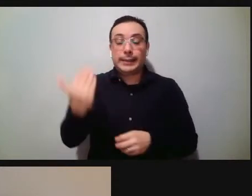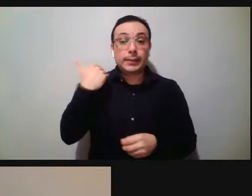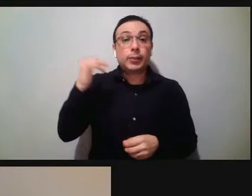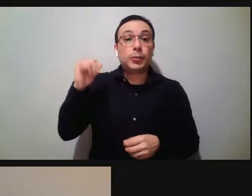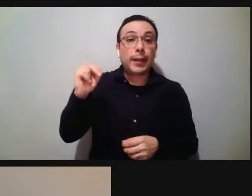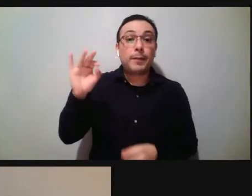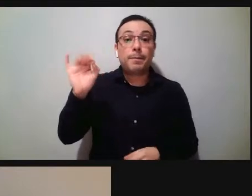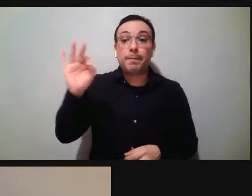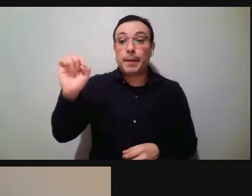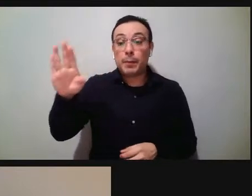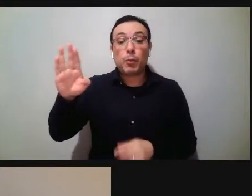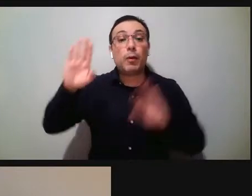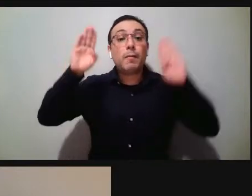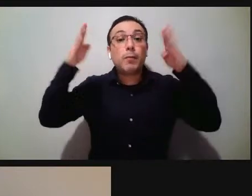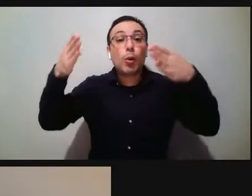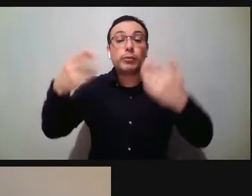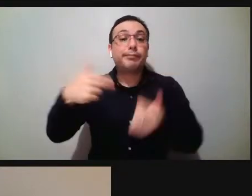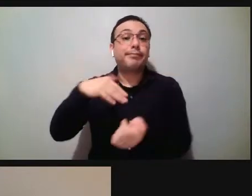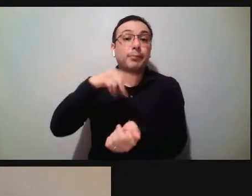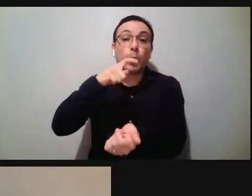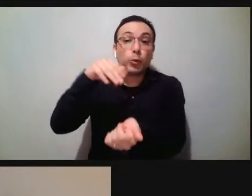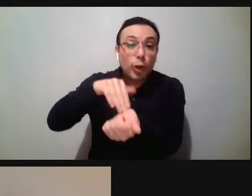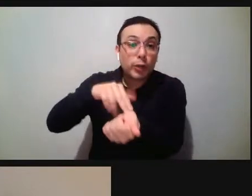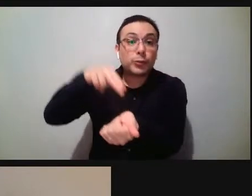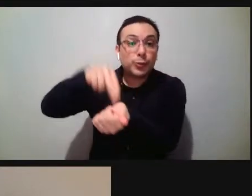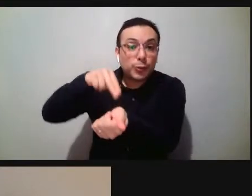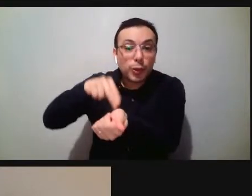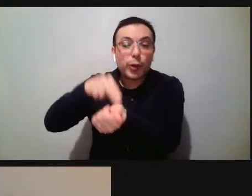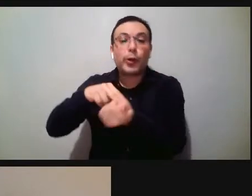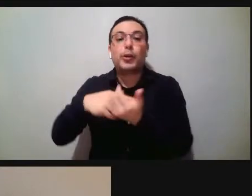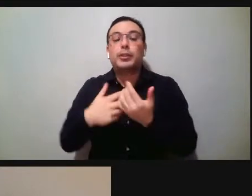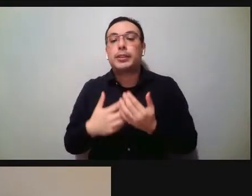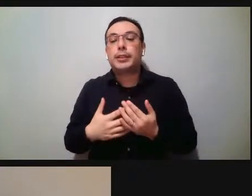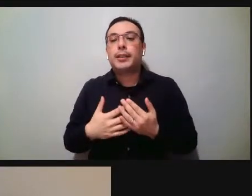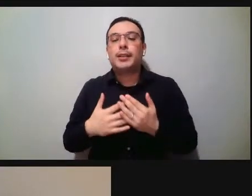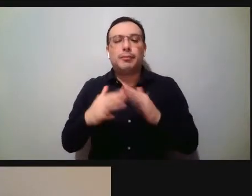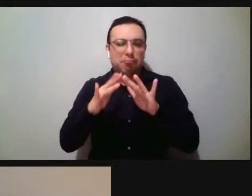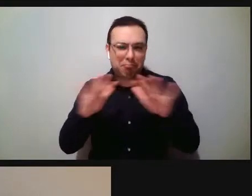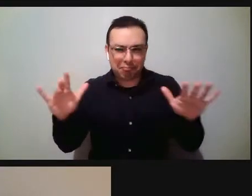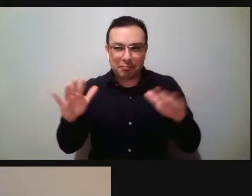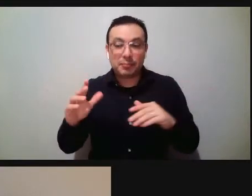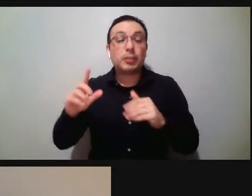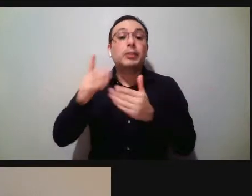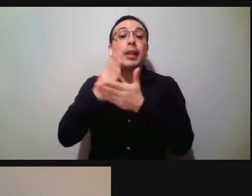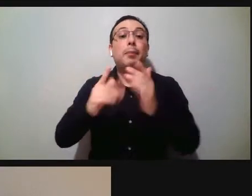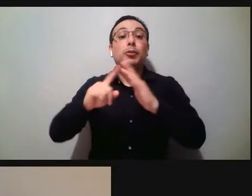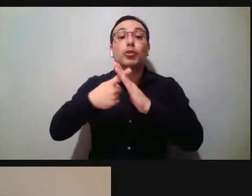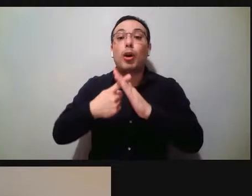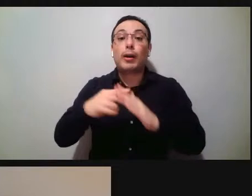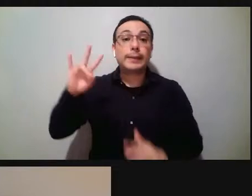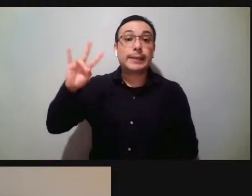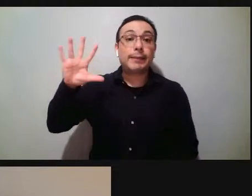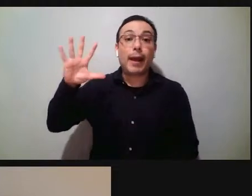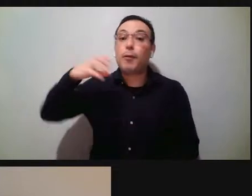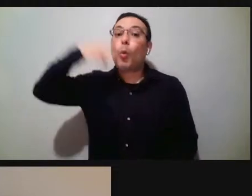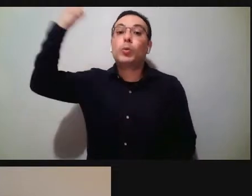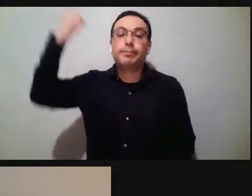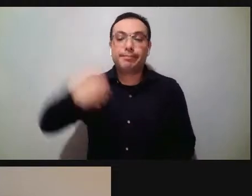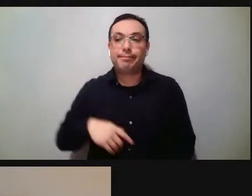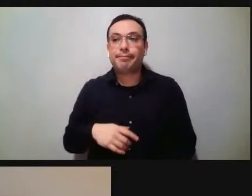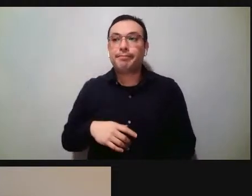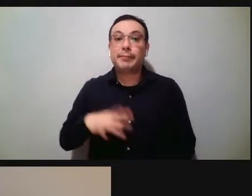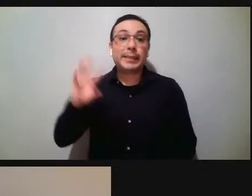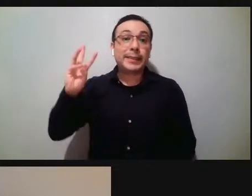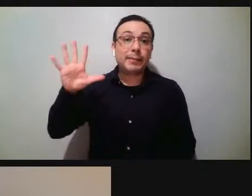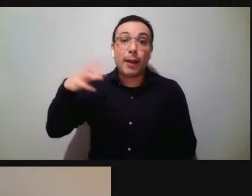workers and nursing homes. And then many states started with 75 and over and 65 and older. And I do think it's really important that we make